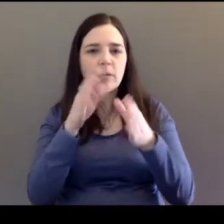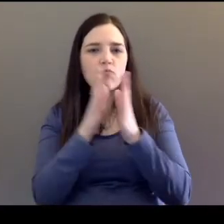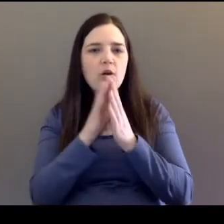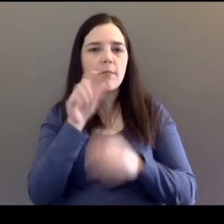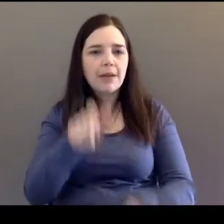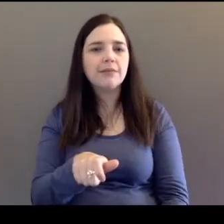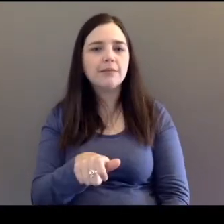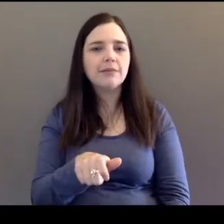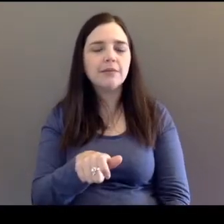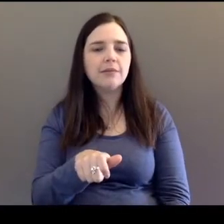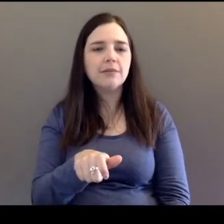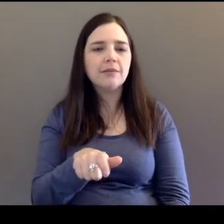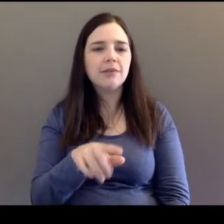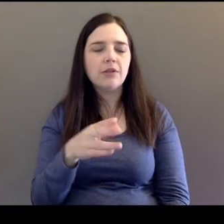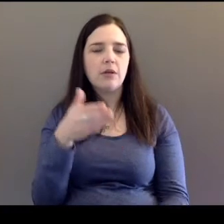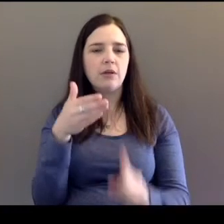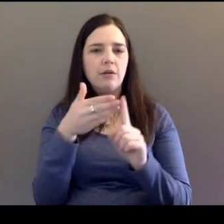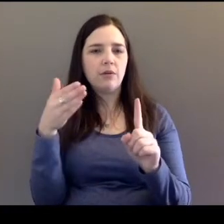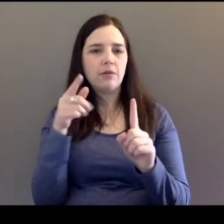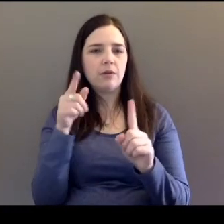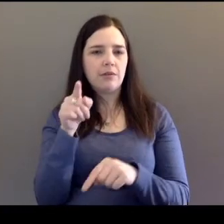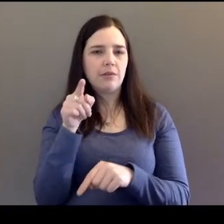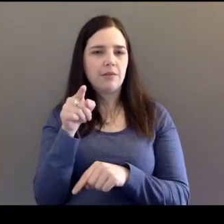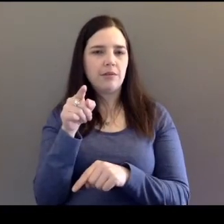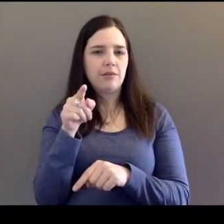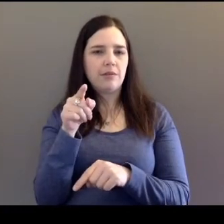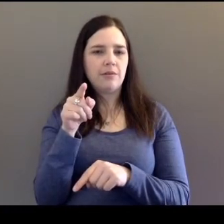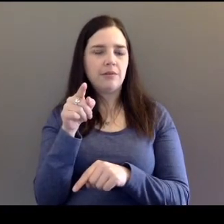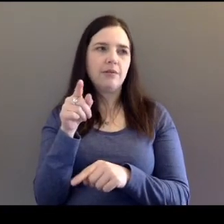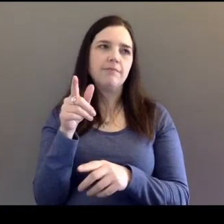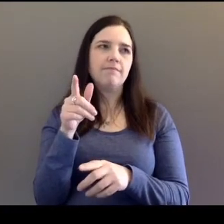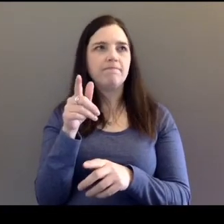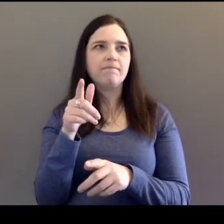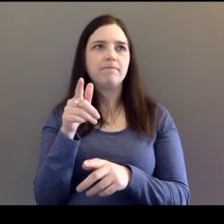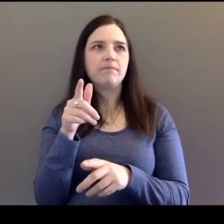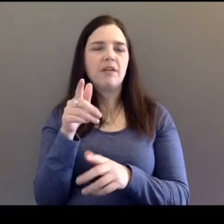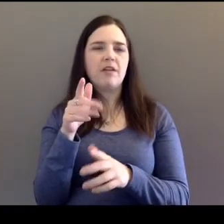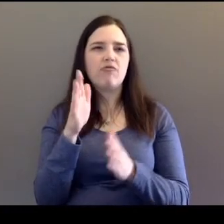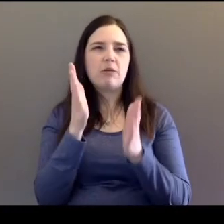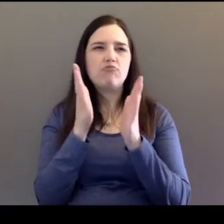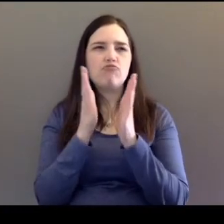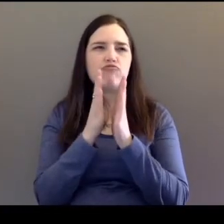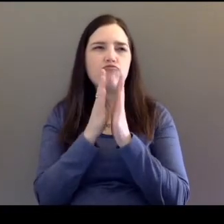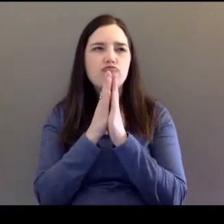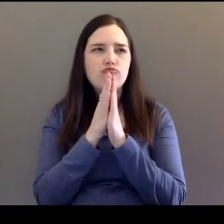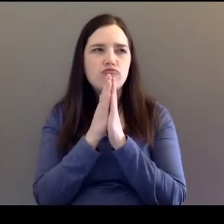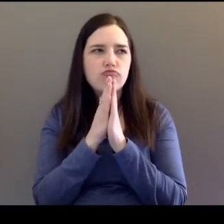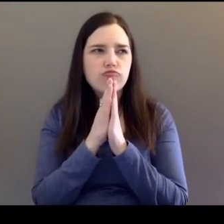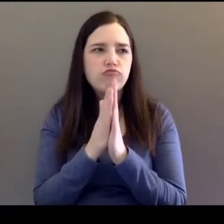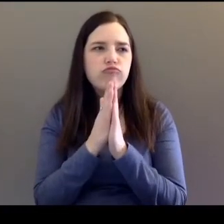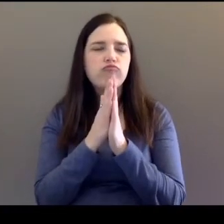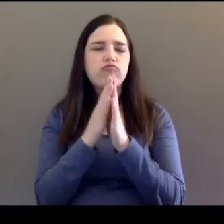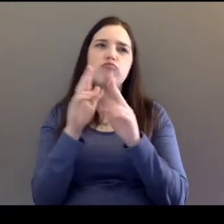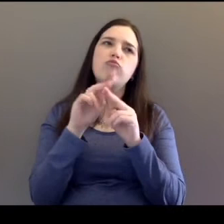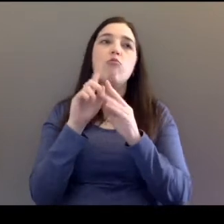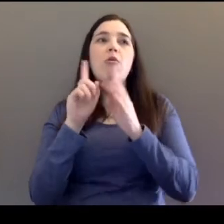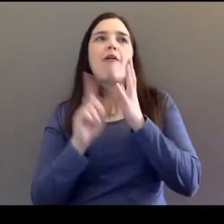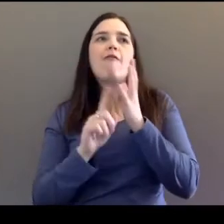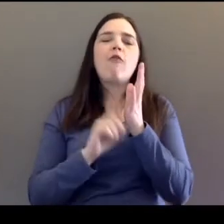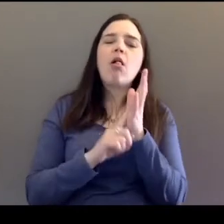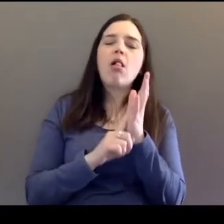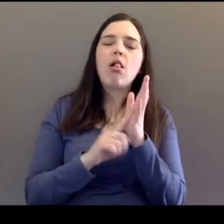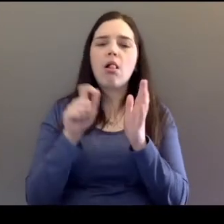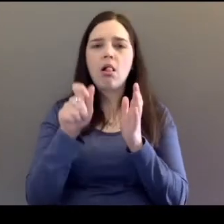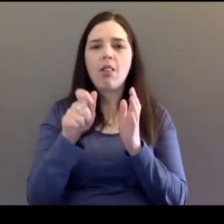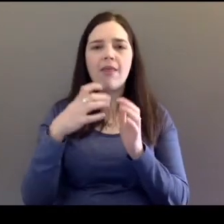One of the things that you notice in purely prayerful people is that they have a